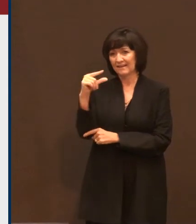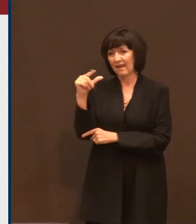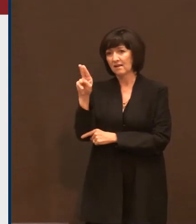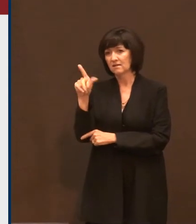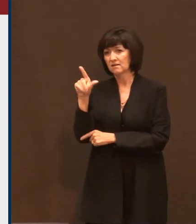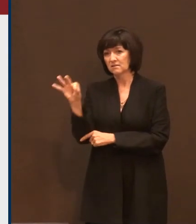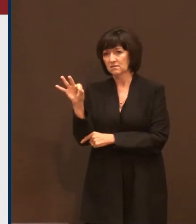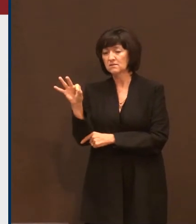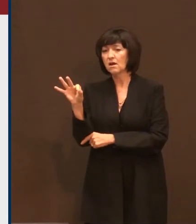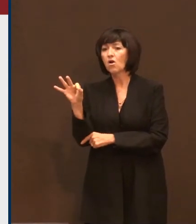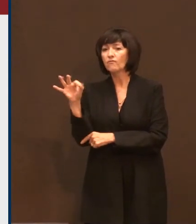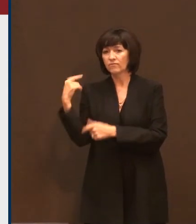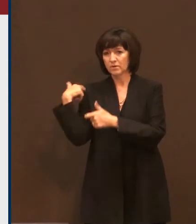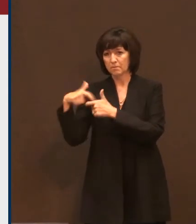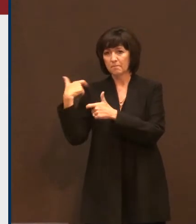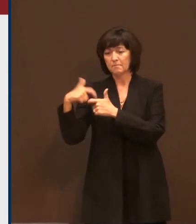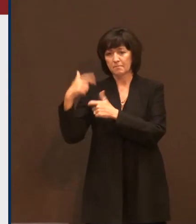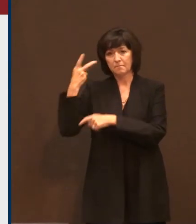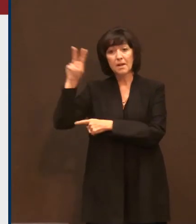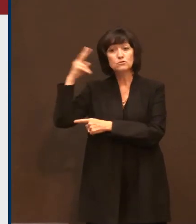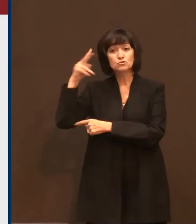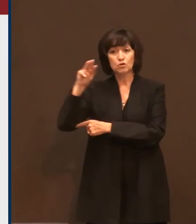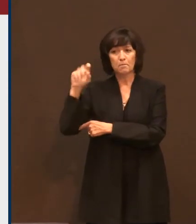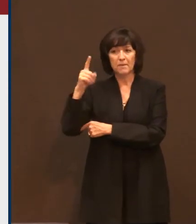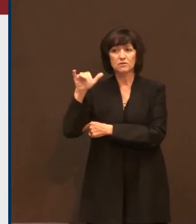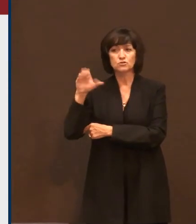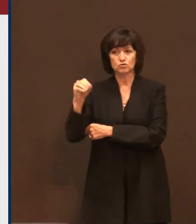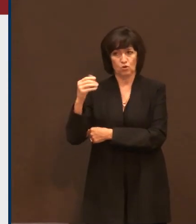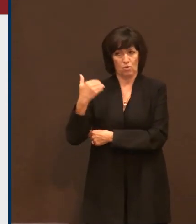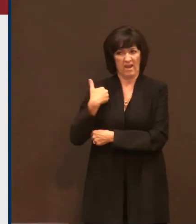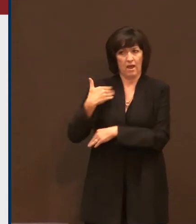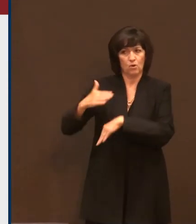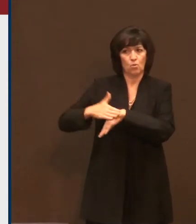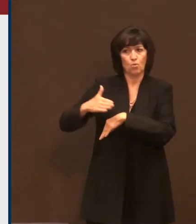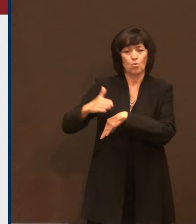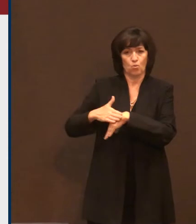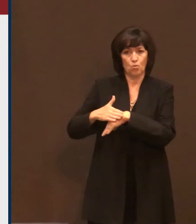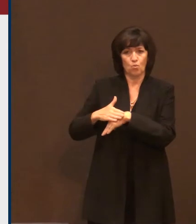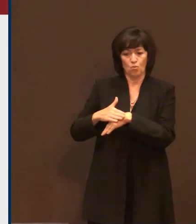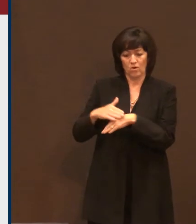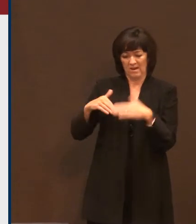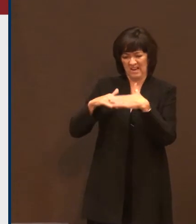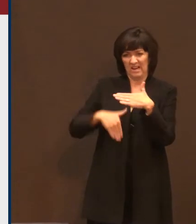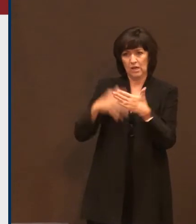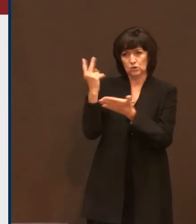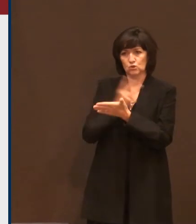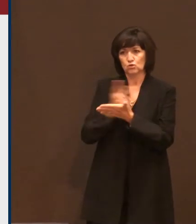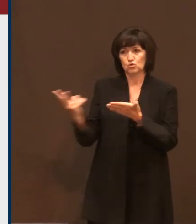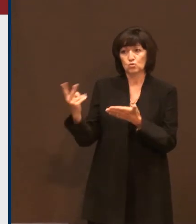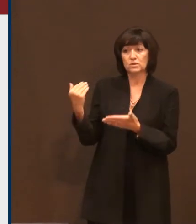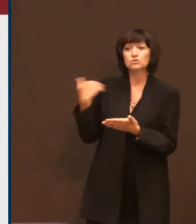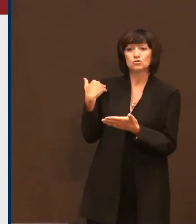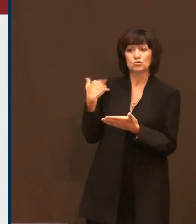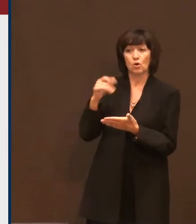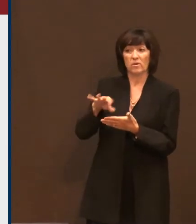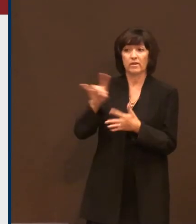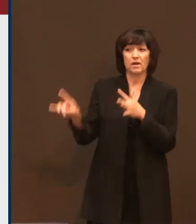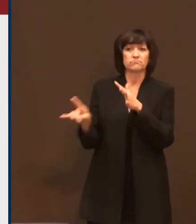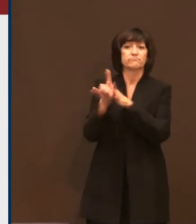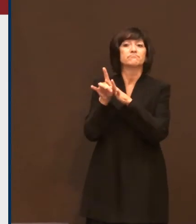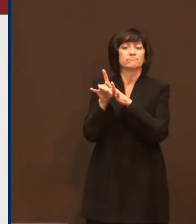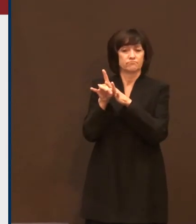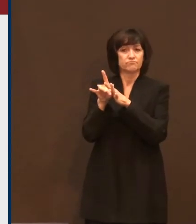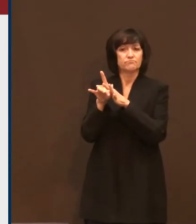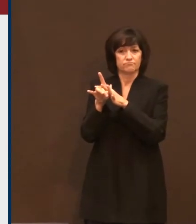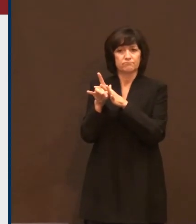Gulf of Mexico. We had a tropical storm warning just less than 2 weeks ago that popped up when a system came off the coast